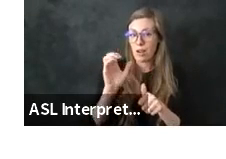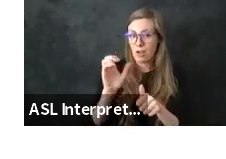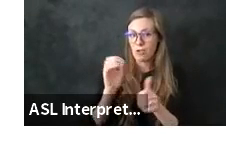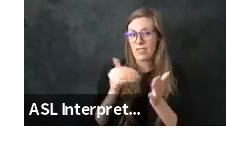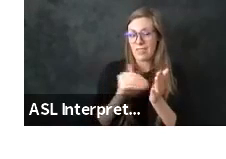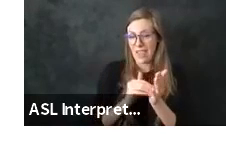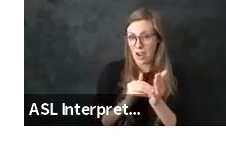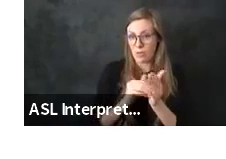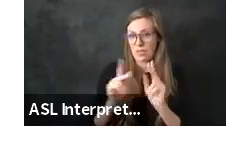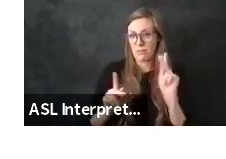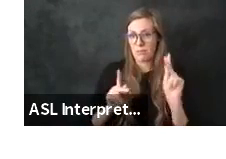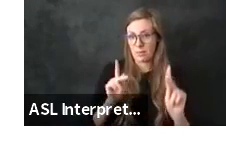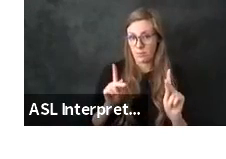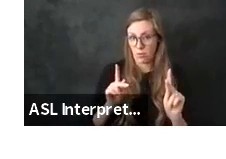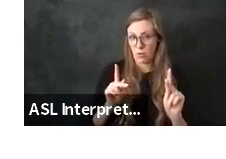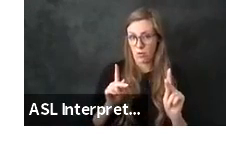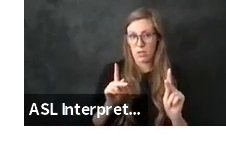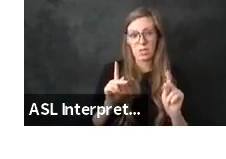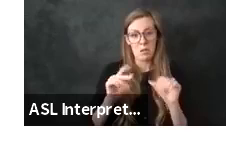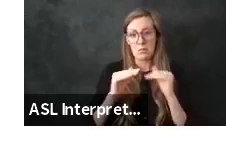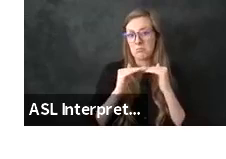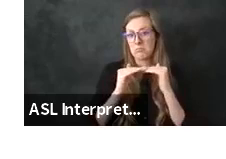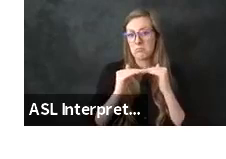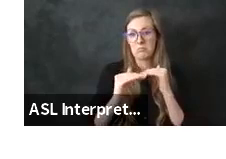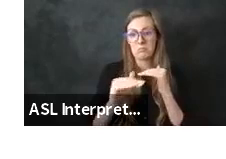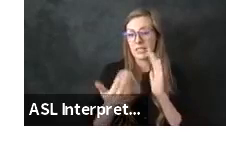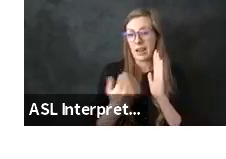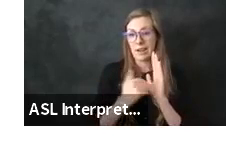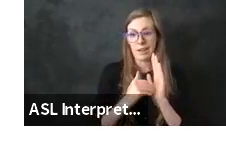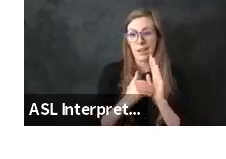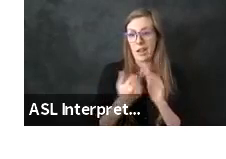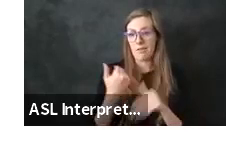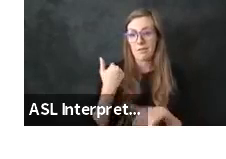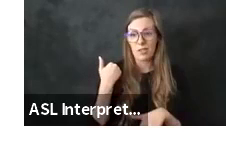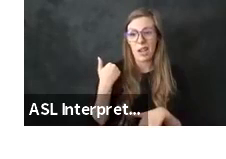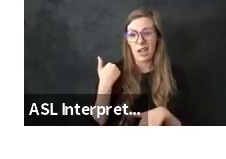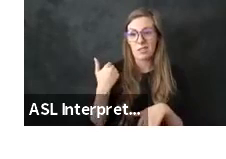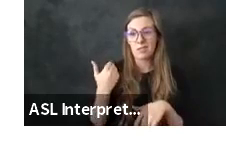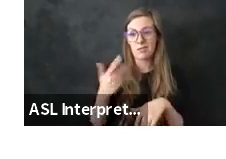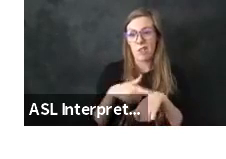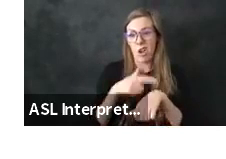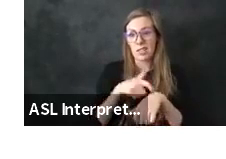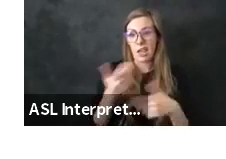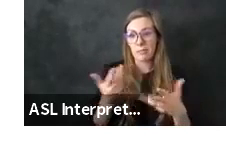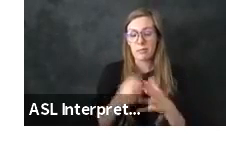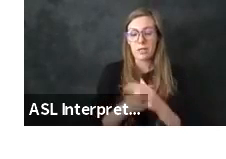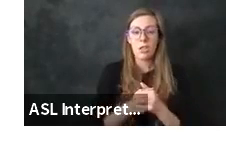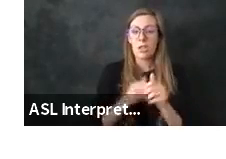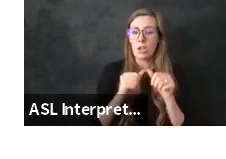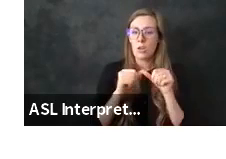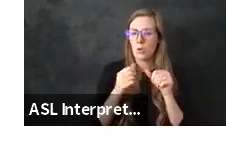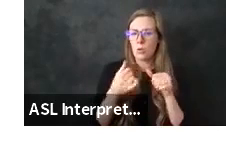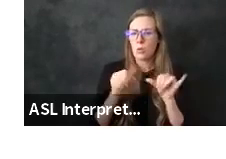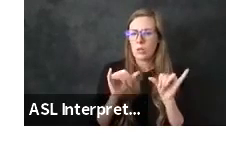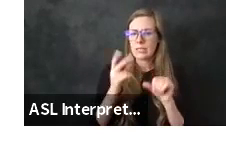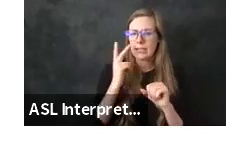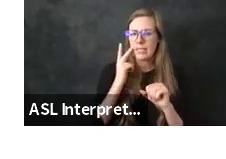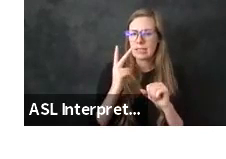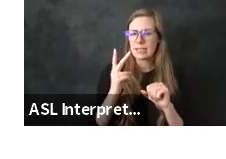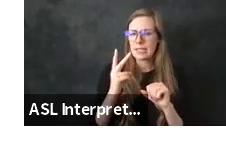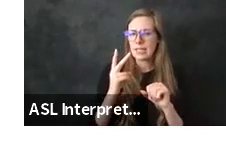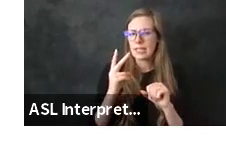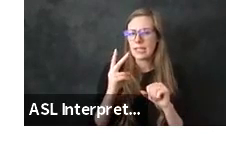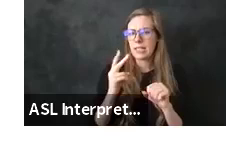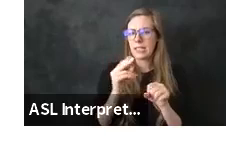day have been holding relatively steady for the last little while, we continue to see steep increases in our